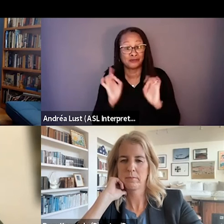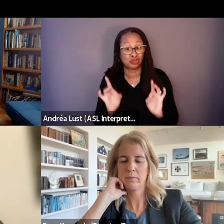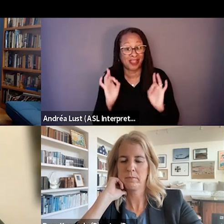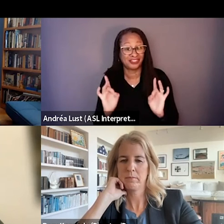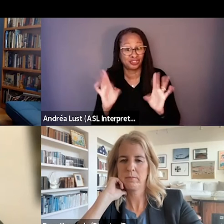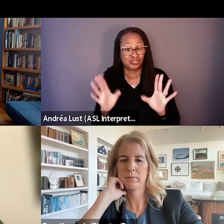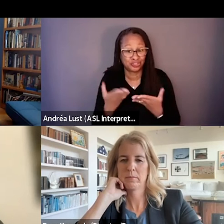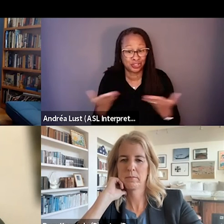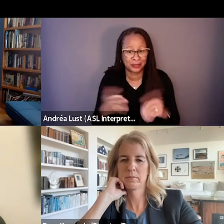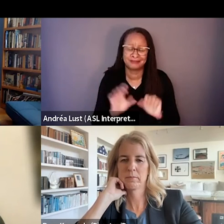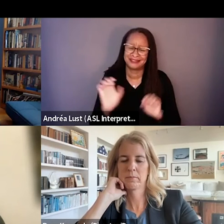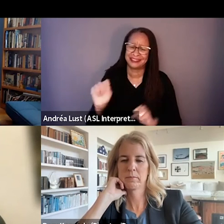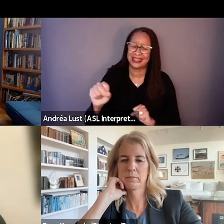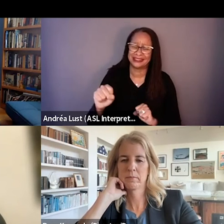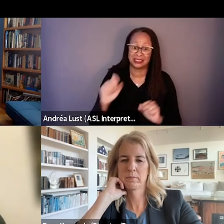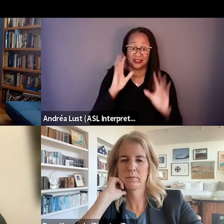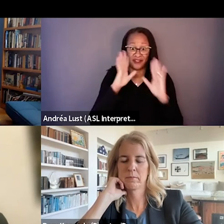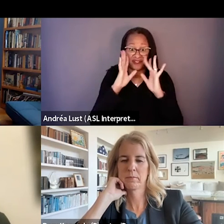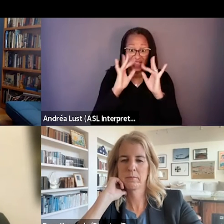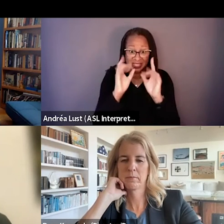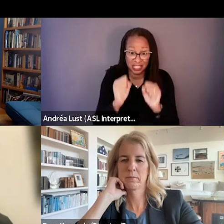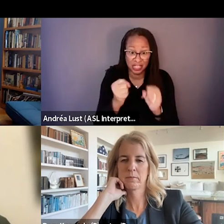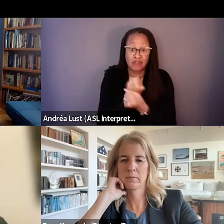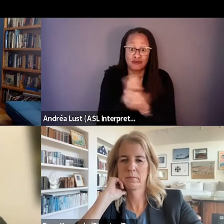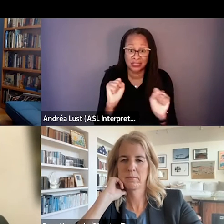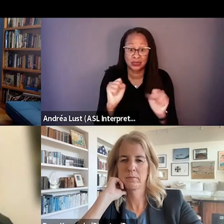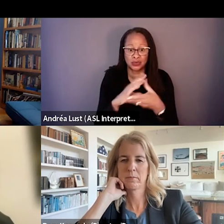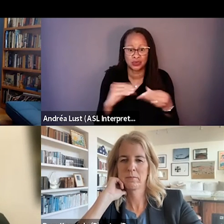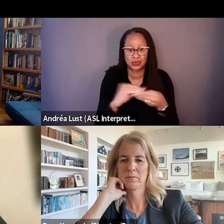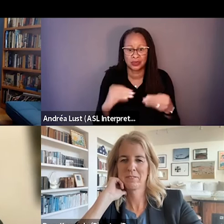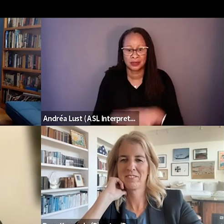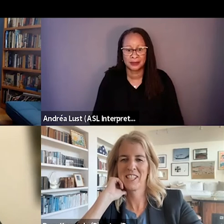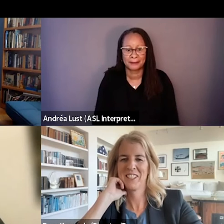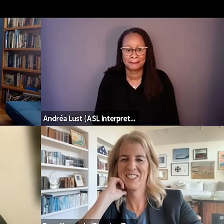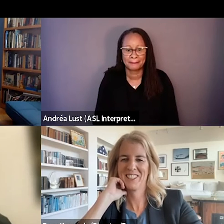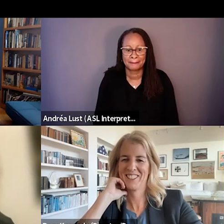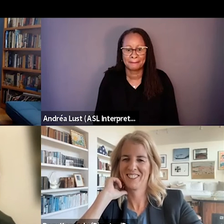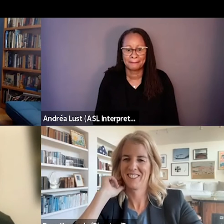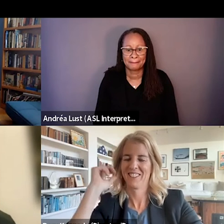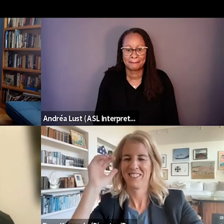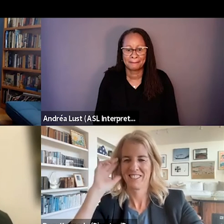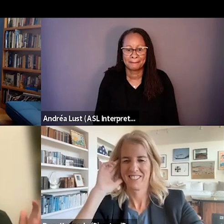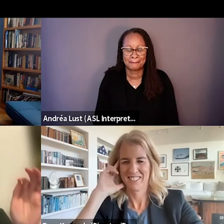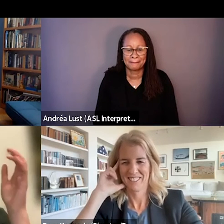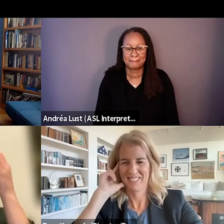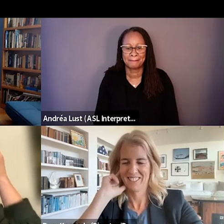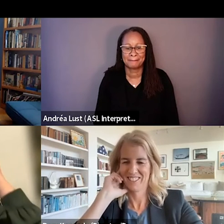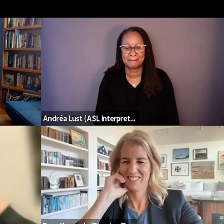Because yes, it's a riveting rescue story, but it's, please, mommy's on, Callan, stop, please. I'm